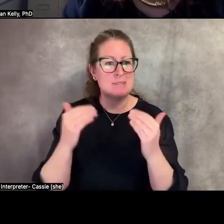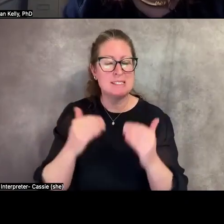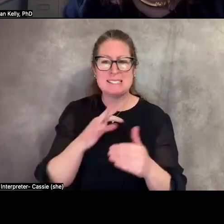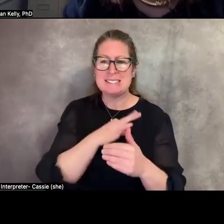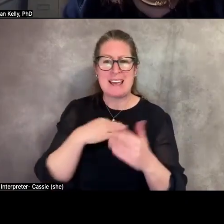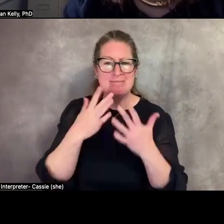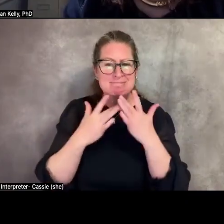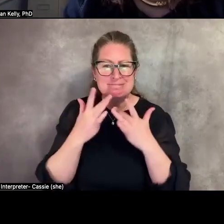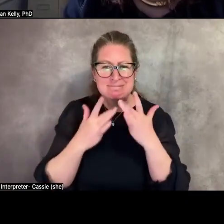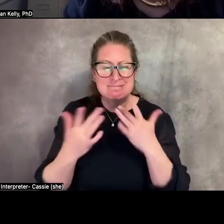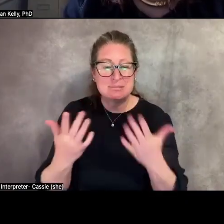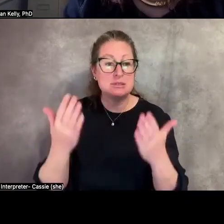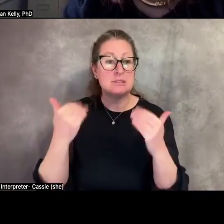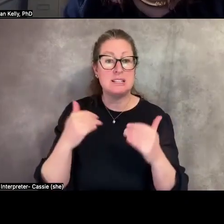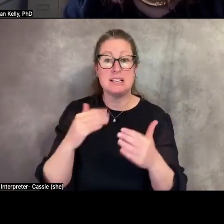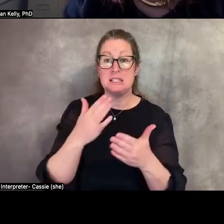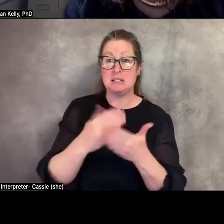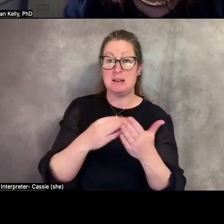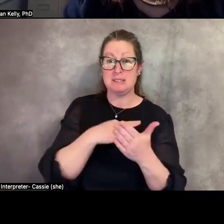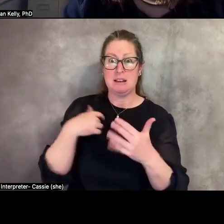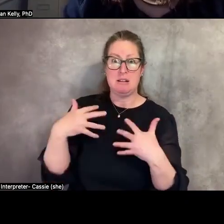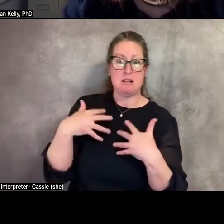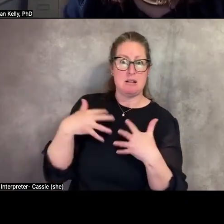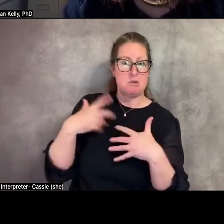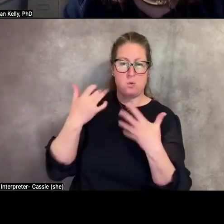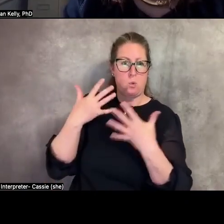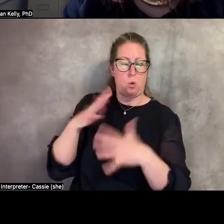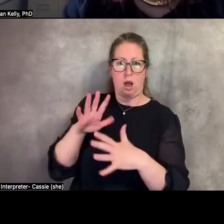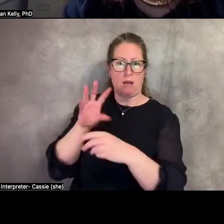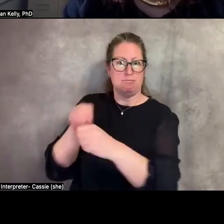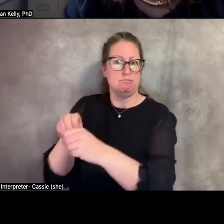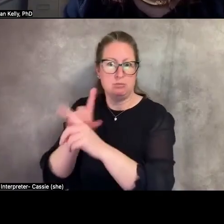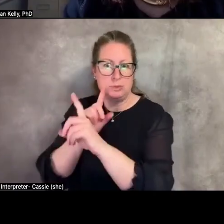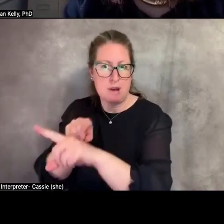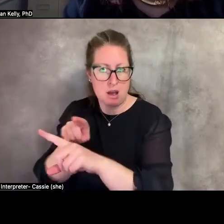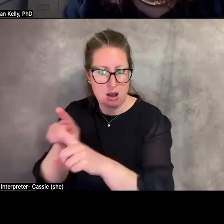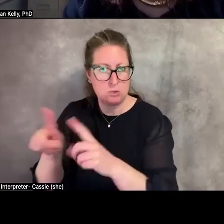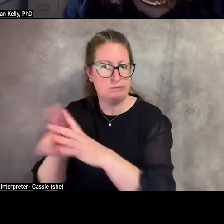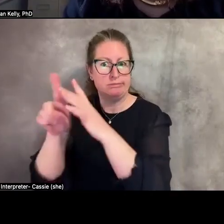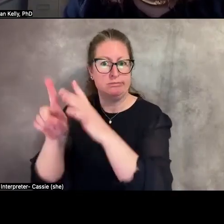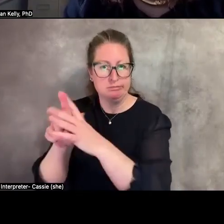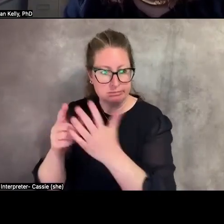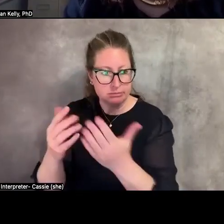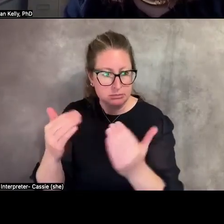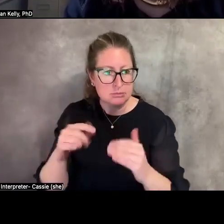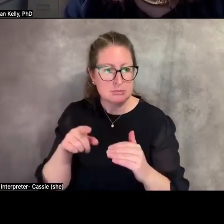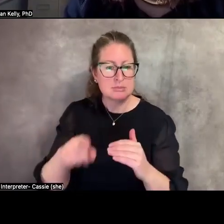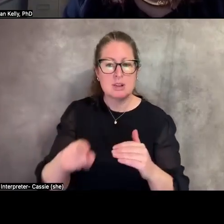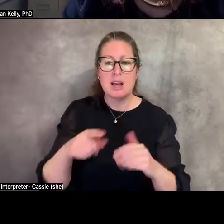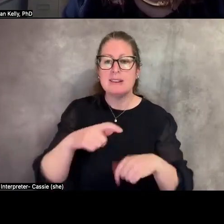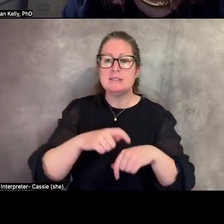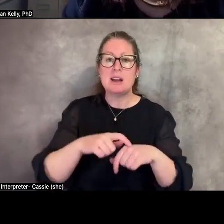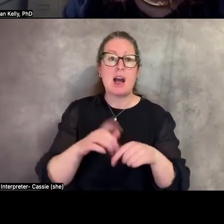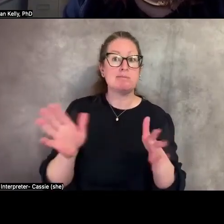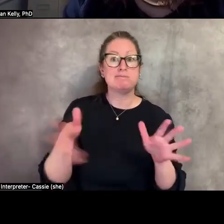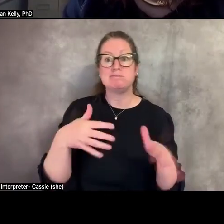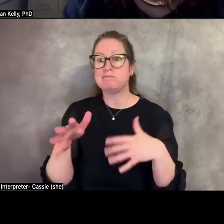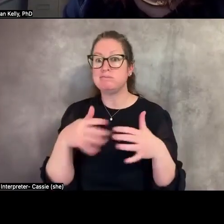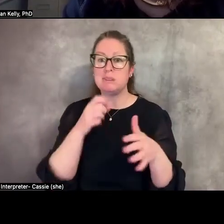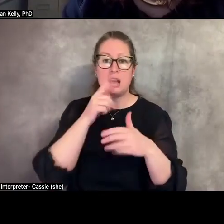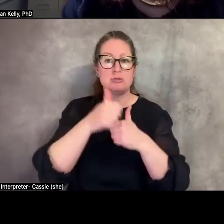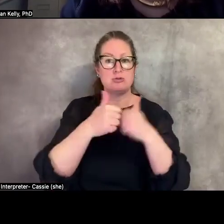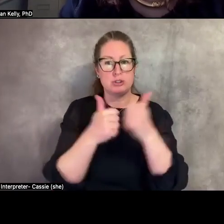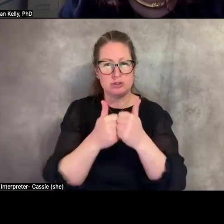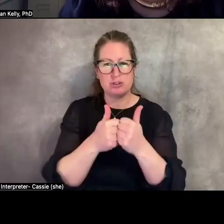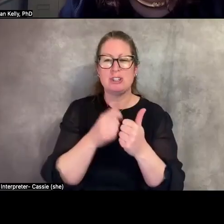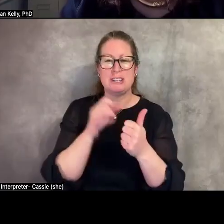who were afraid of responding to incidents, lack of structured time on the units for patients, and a lack of consequences